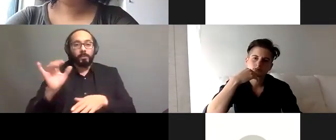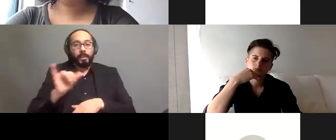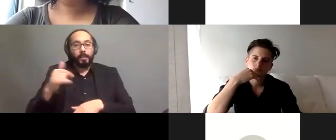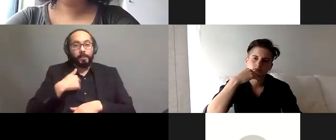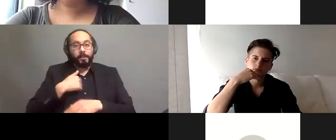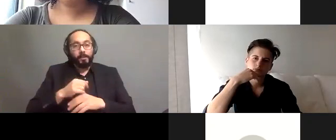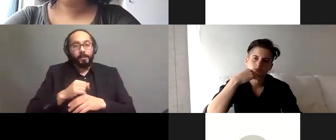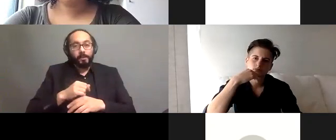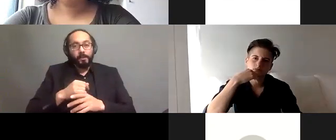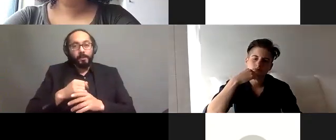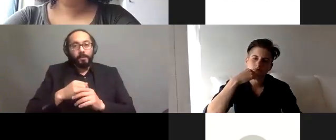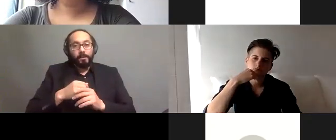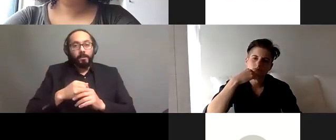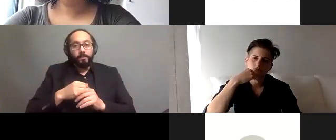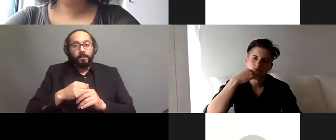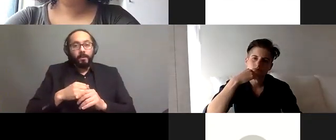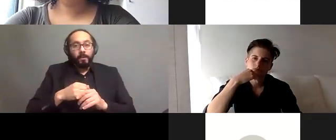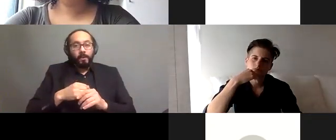for example, I remember,